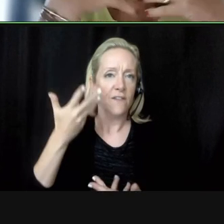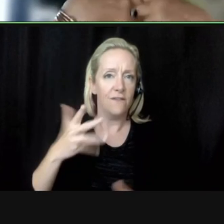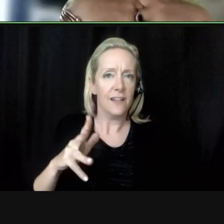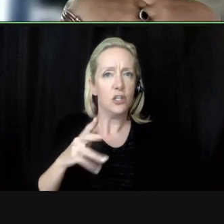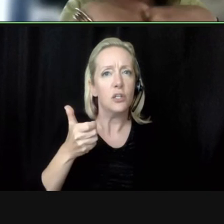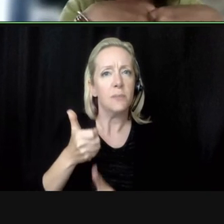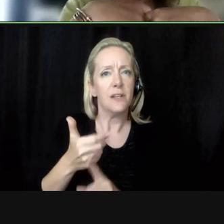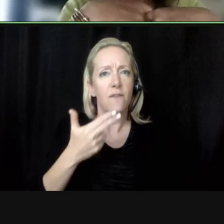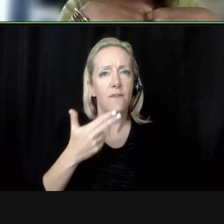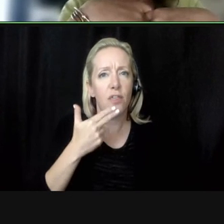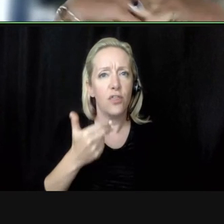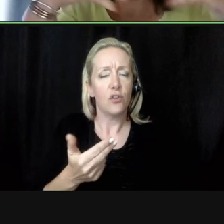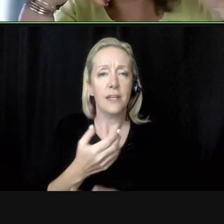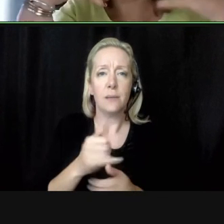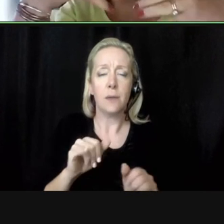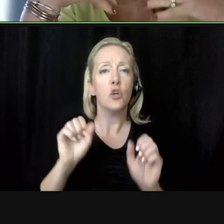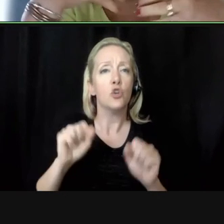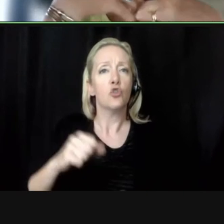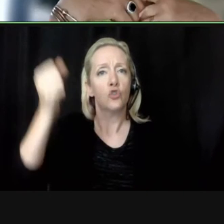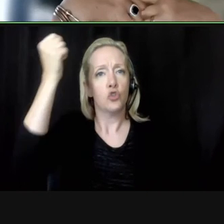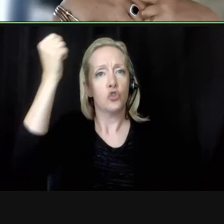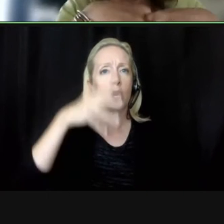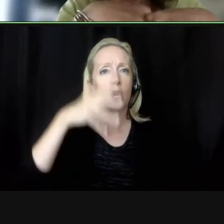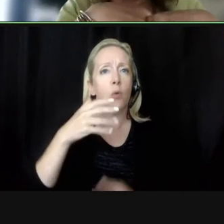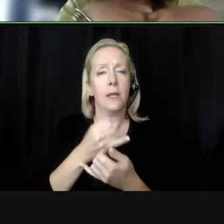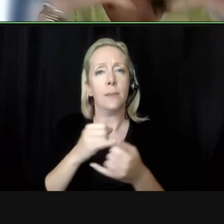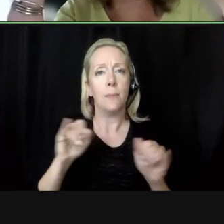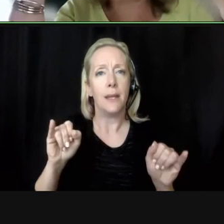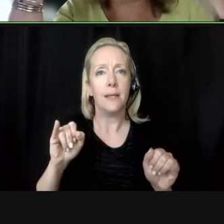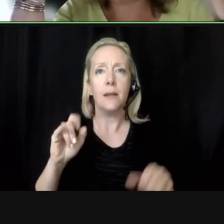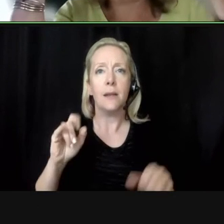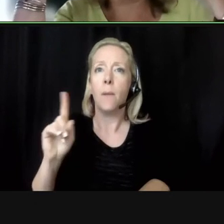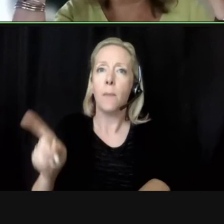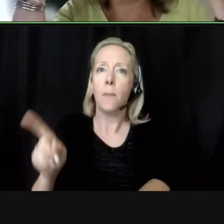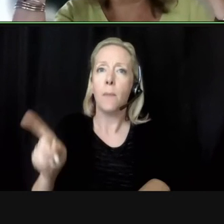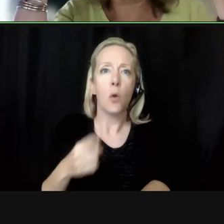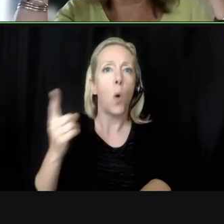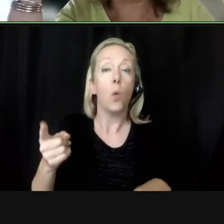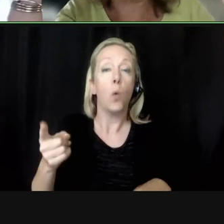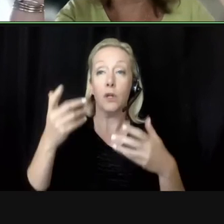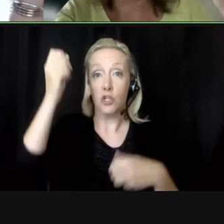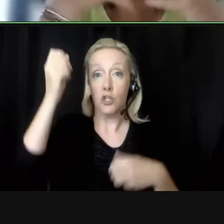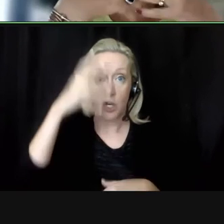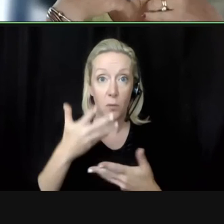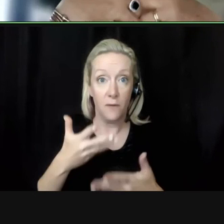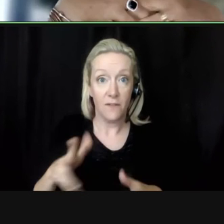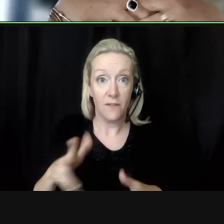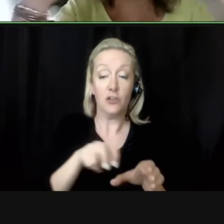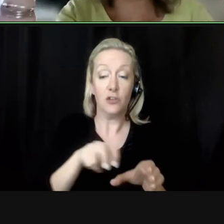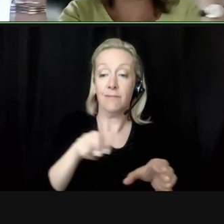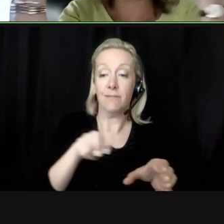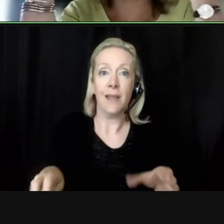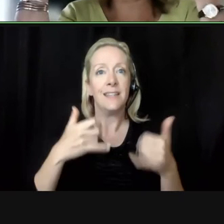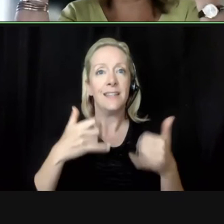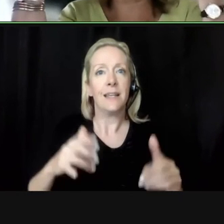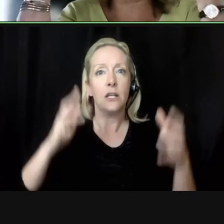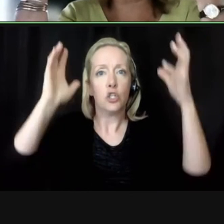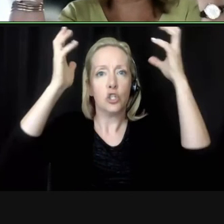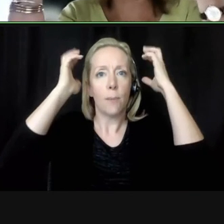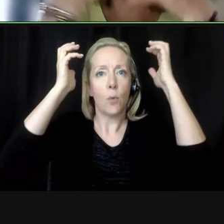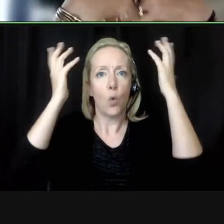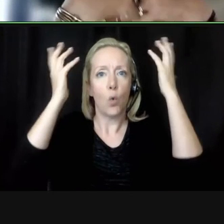he was taking his shower independently, that he always would come out of the shower with soap on his head. He at least got